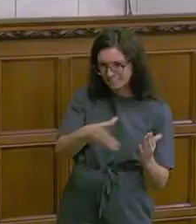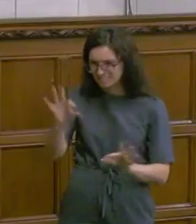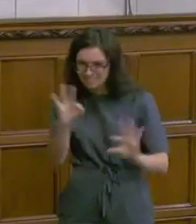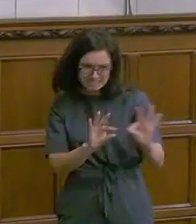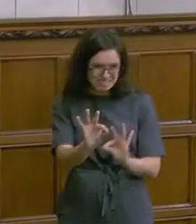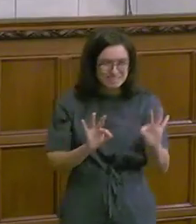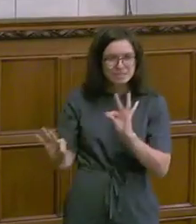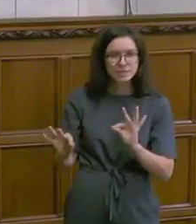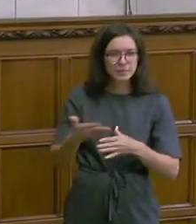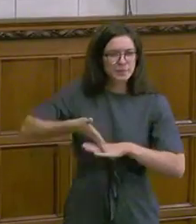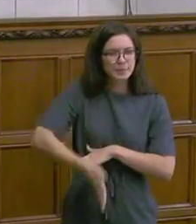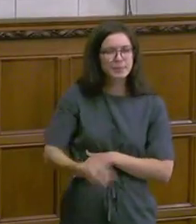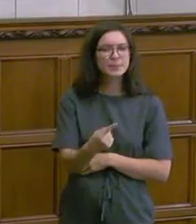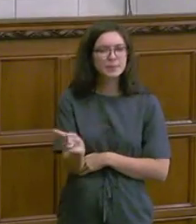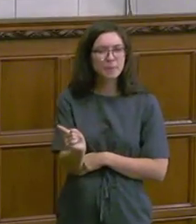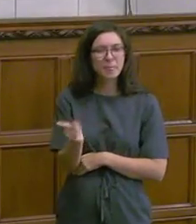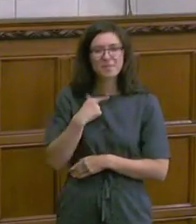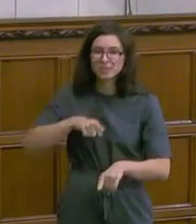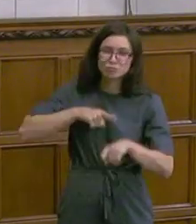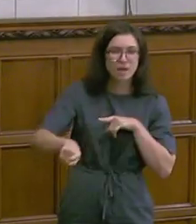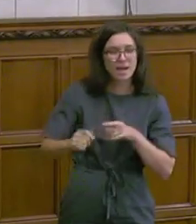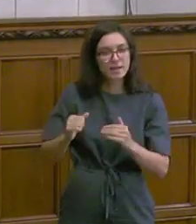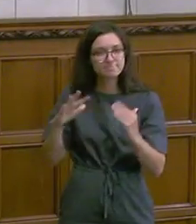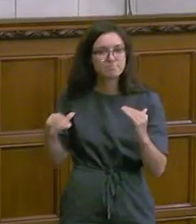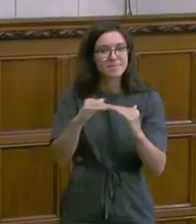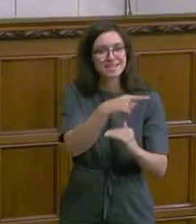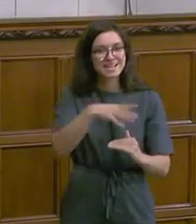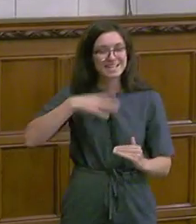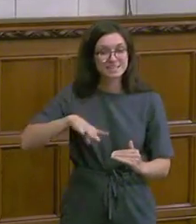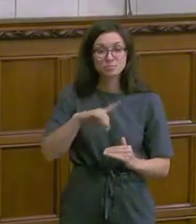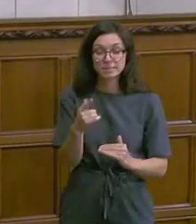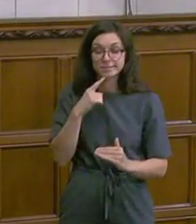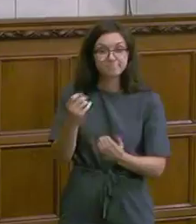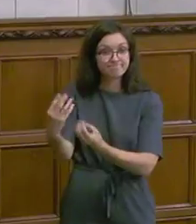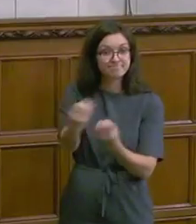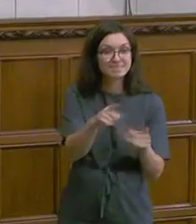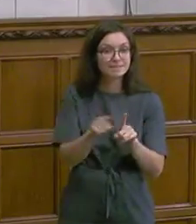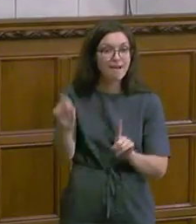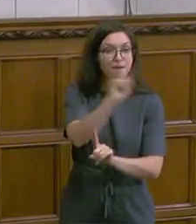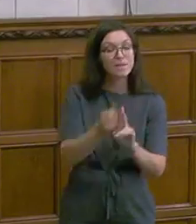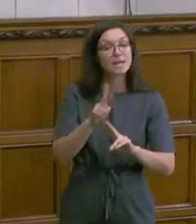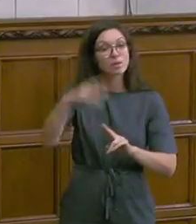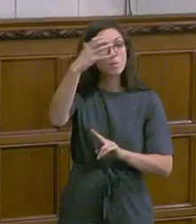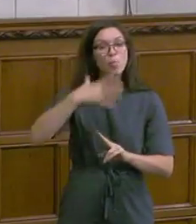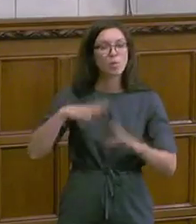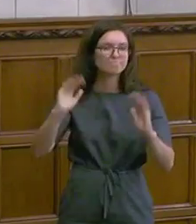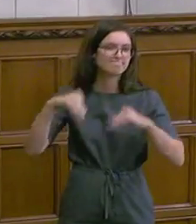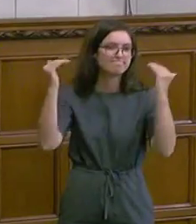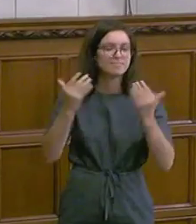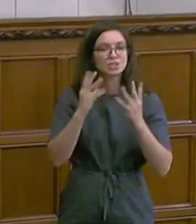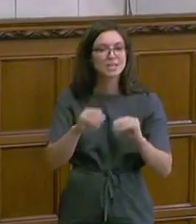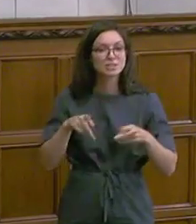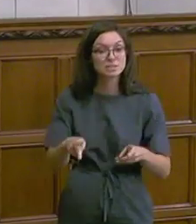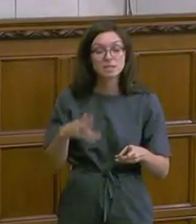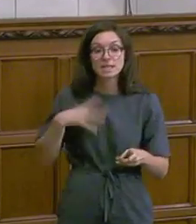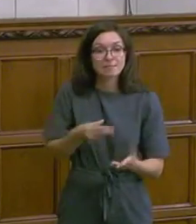but they told me it's the same old story. If the government want an outstanding education system, there needs to be more funding for